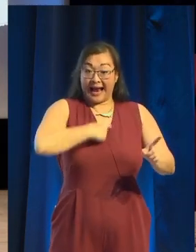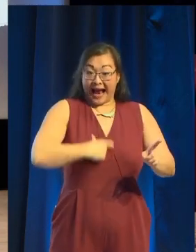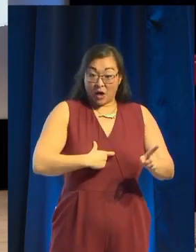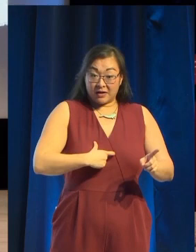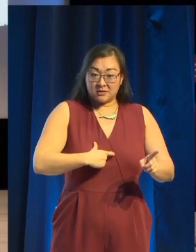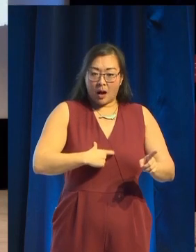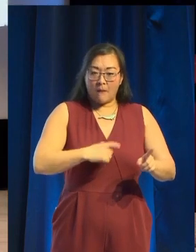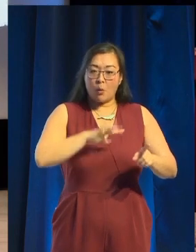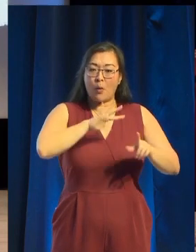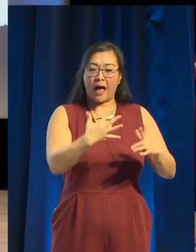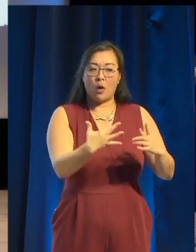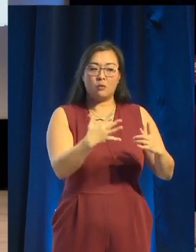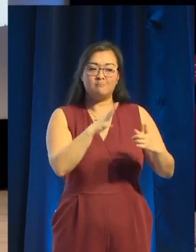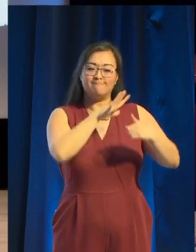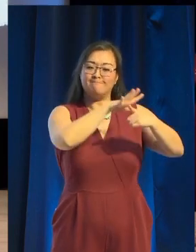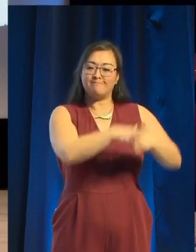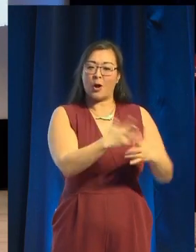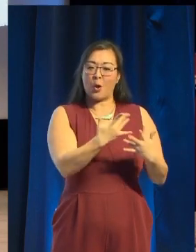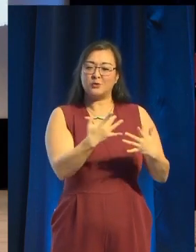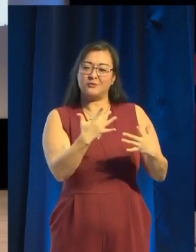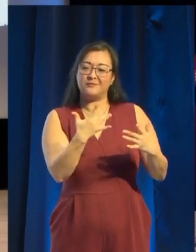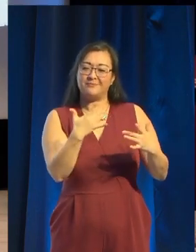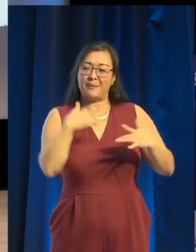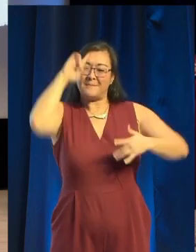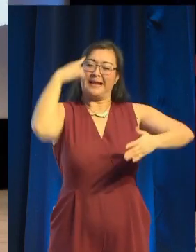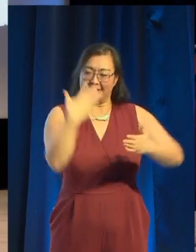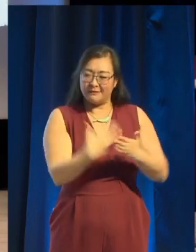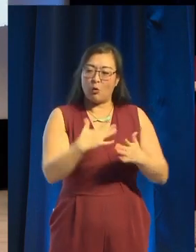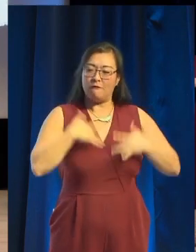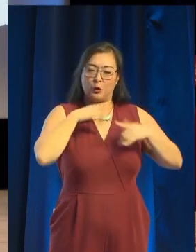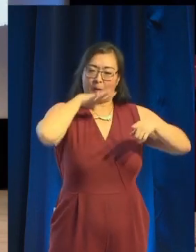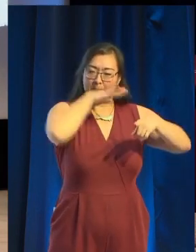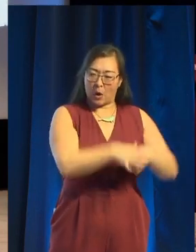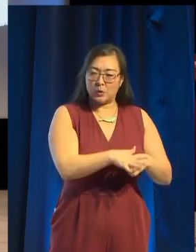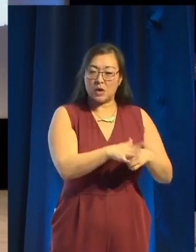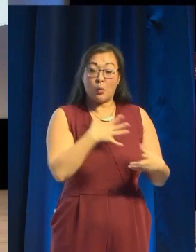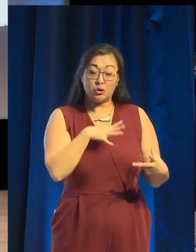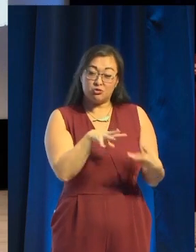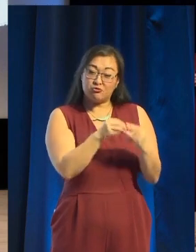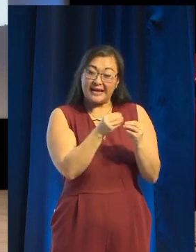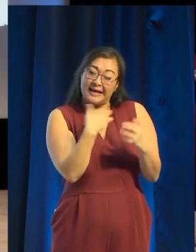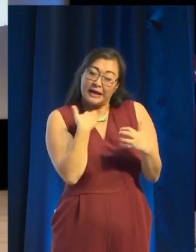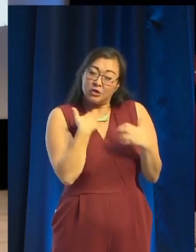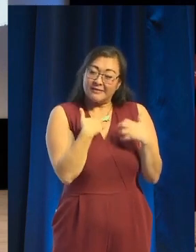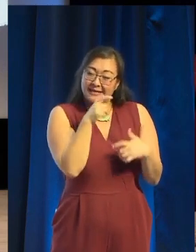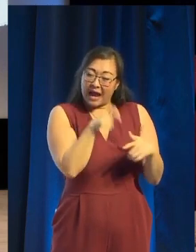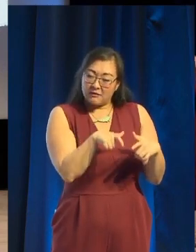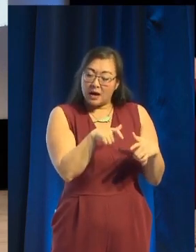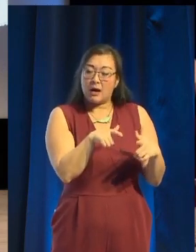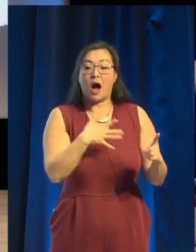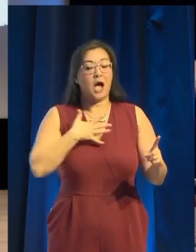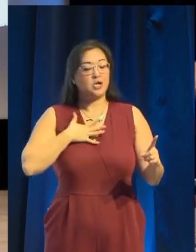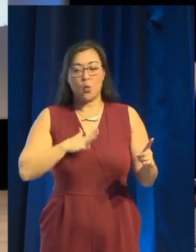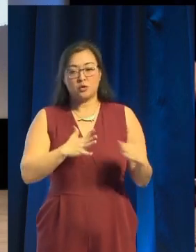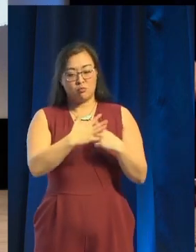views. So I wanted to create a strong character, but I didn't want to pressure the player into being